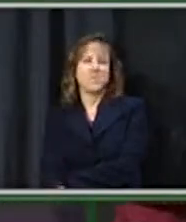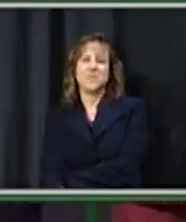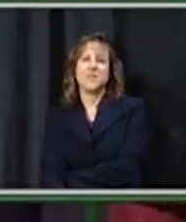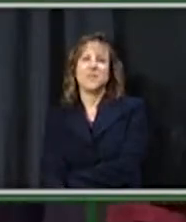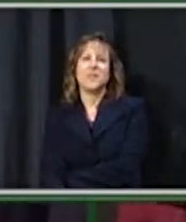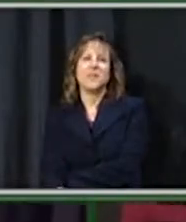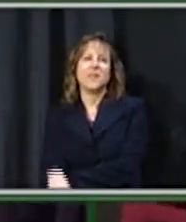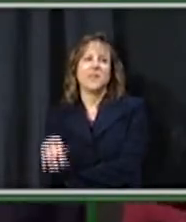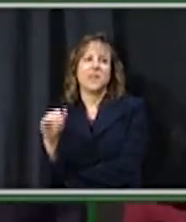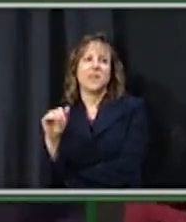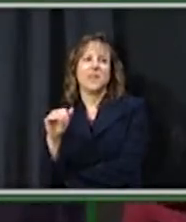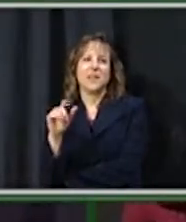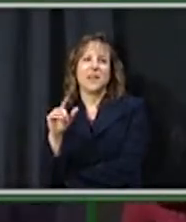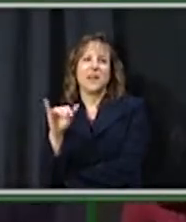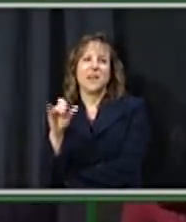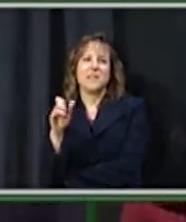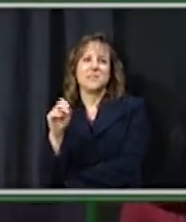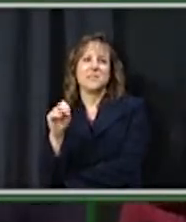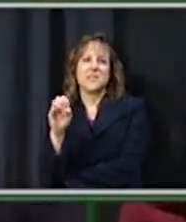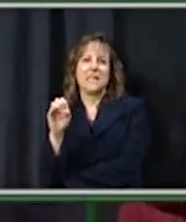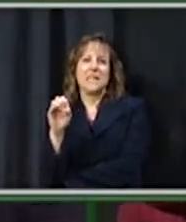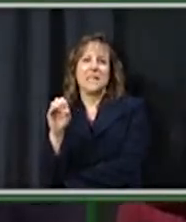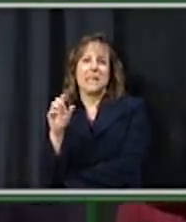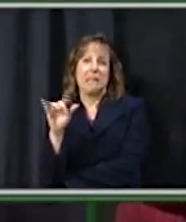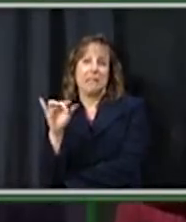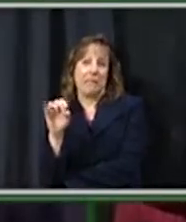Allison Claire Ely.